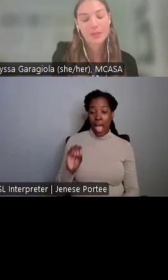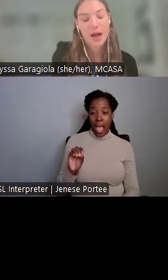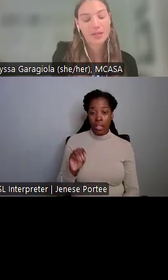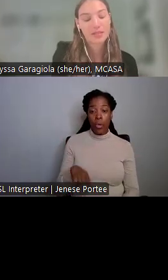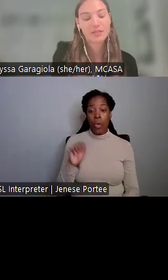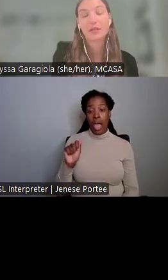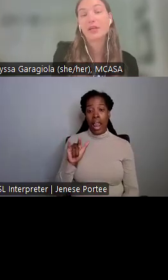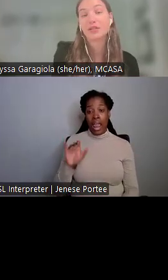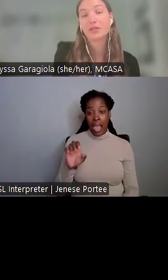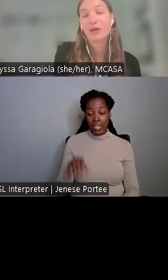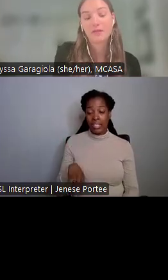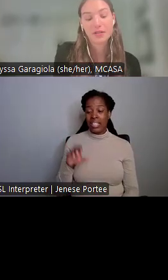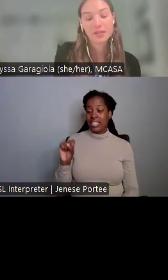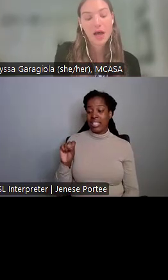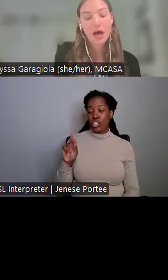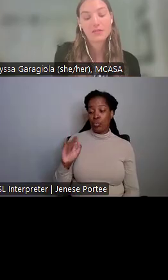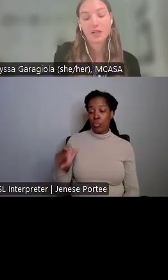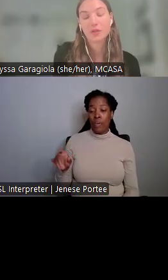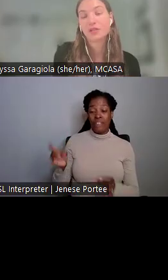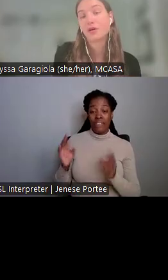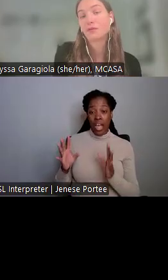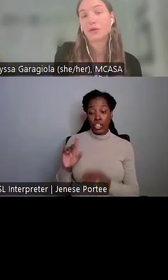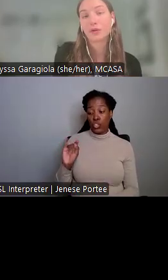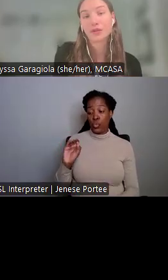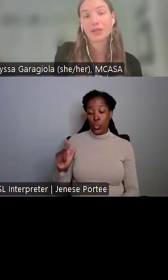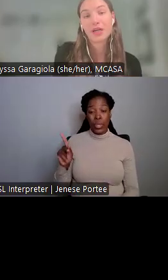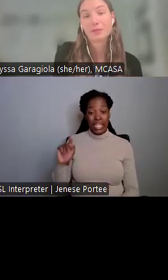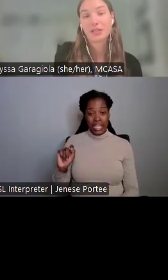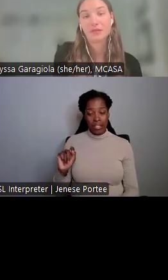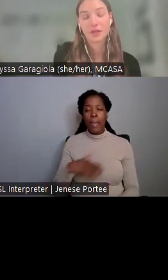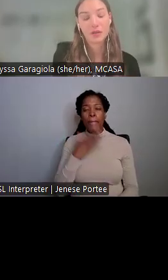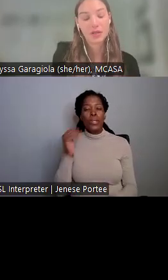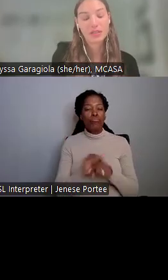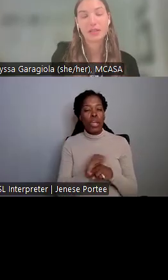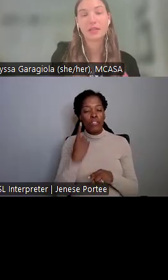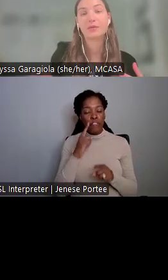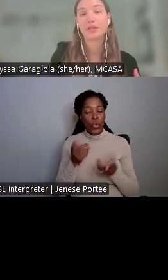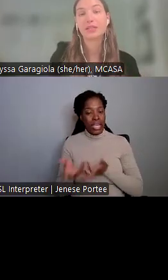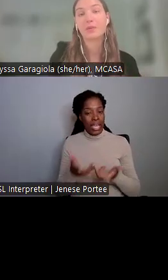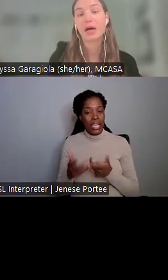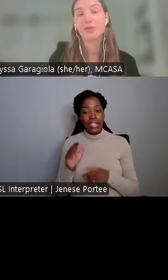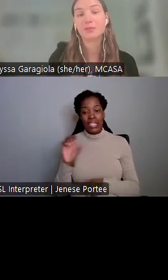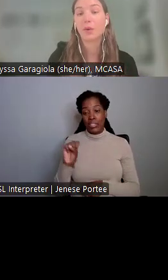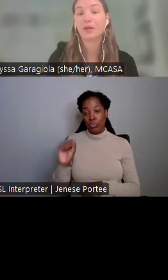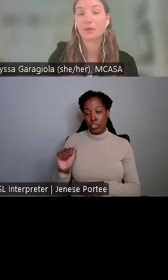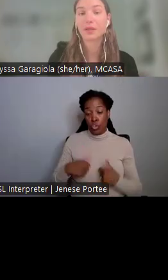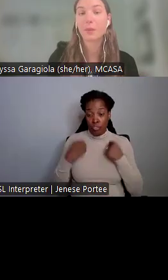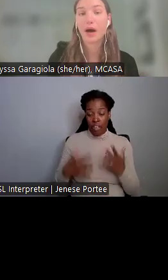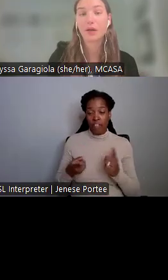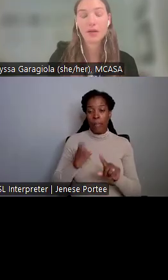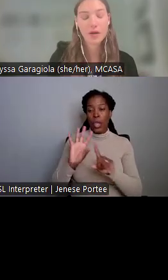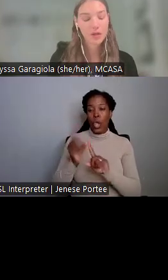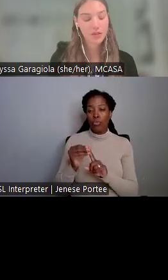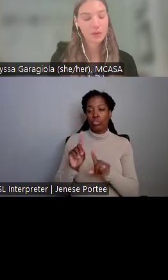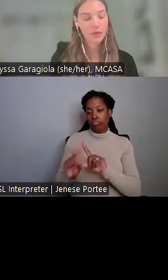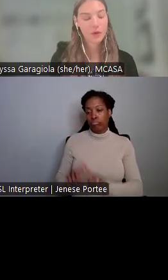on best practices for engaging survivors of sexual assault from culturally specific communities. I think it really sums up this point really